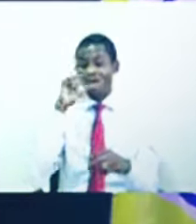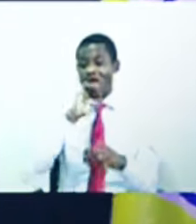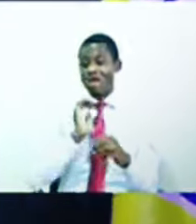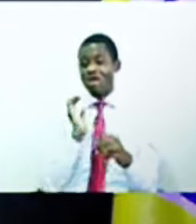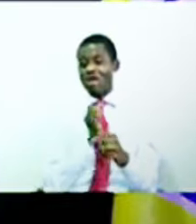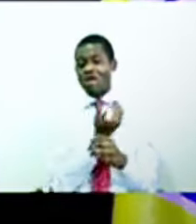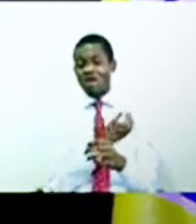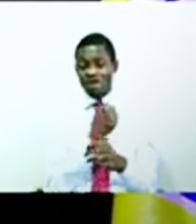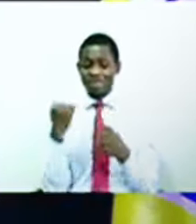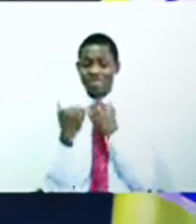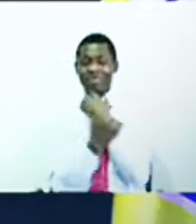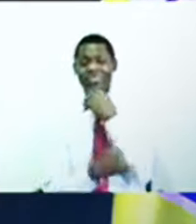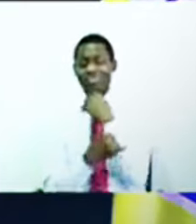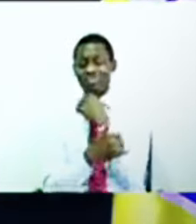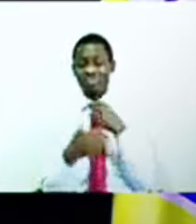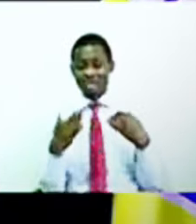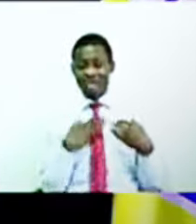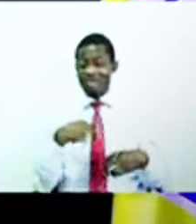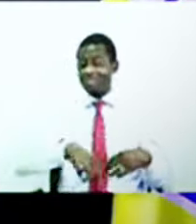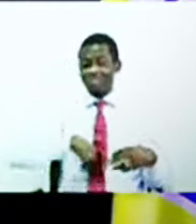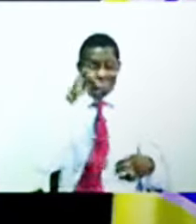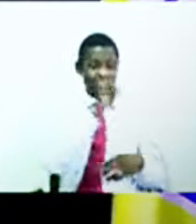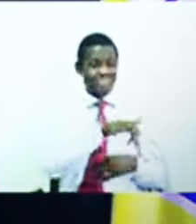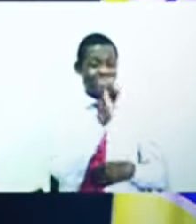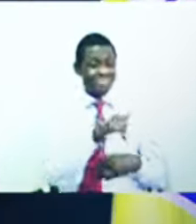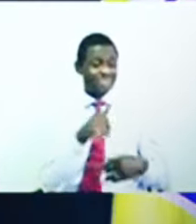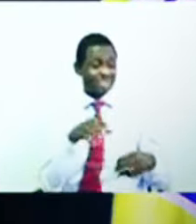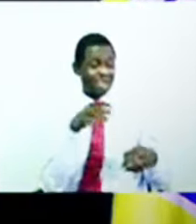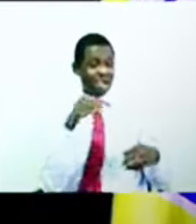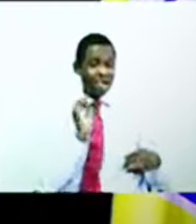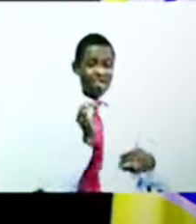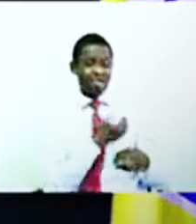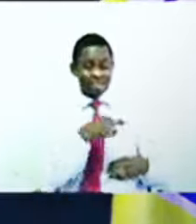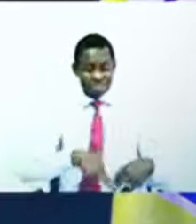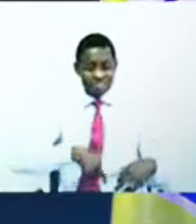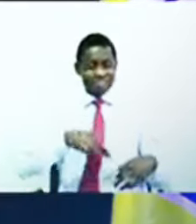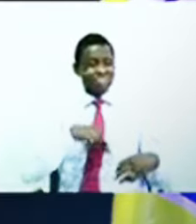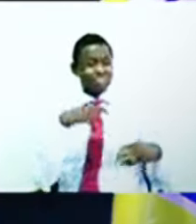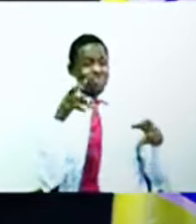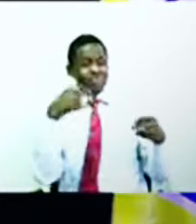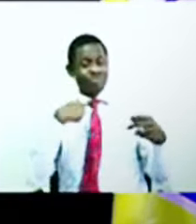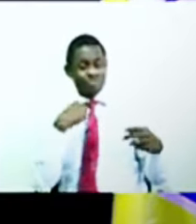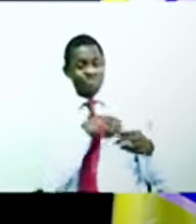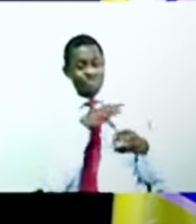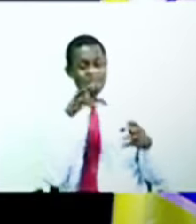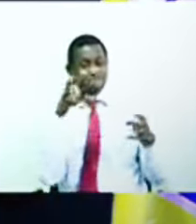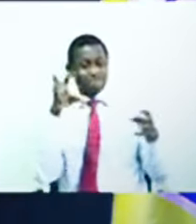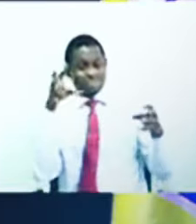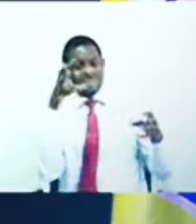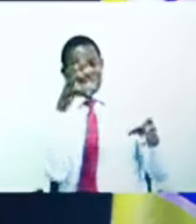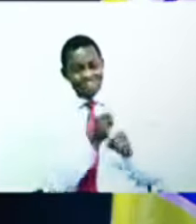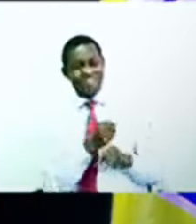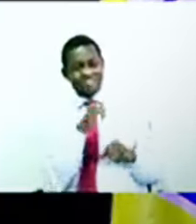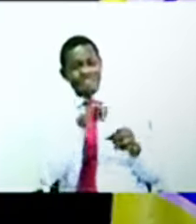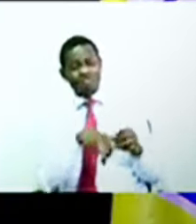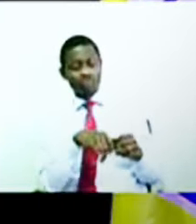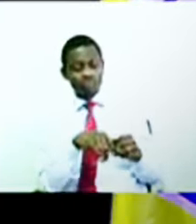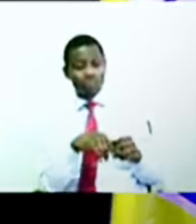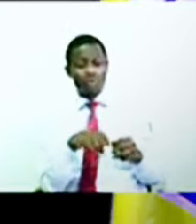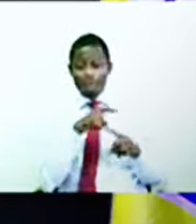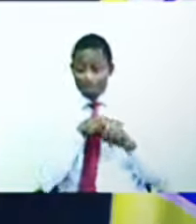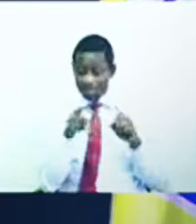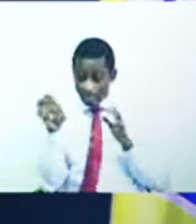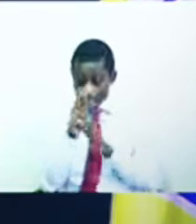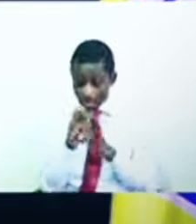religion. If it is not about Christ, according to my Bible, you can't be saved.